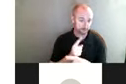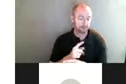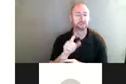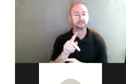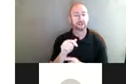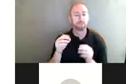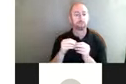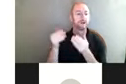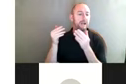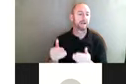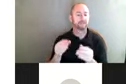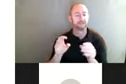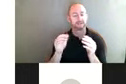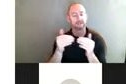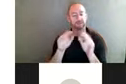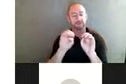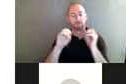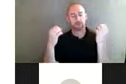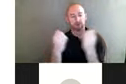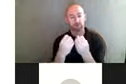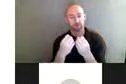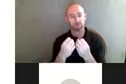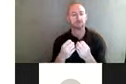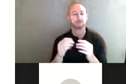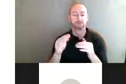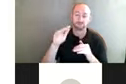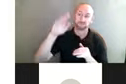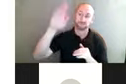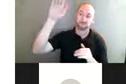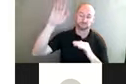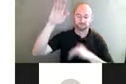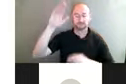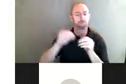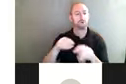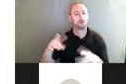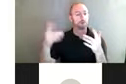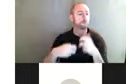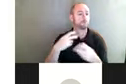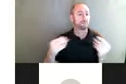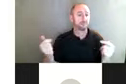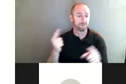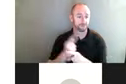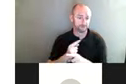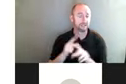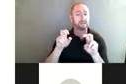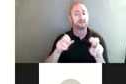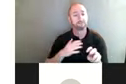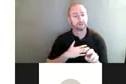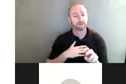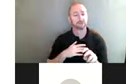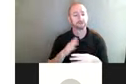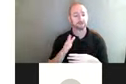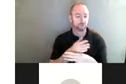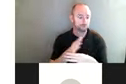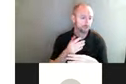is much heavier around the equator. And it gets lighter as we get close to the poles. Problem solved. I've analyzed my distribution. I